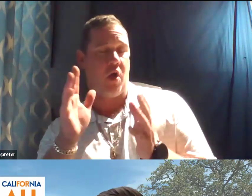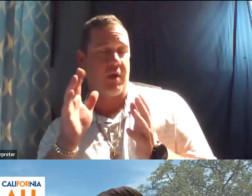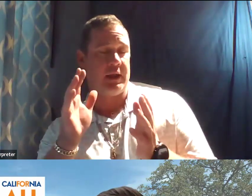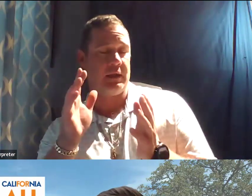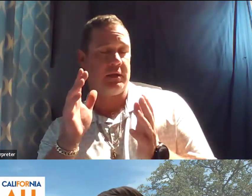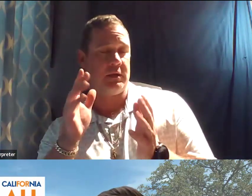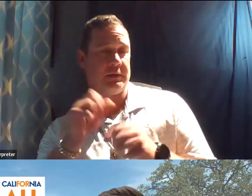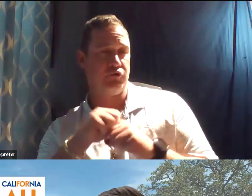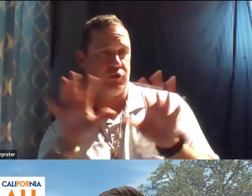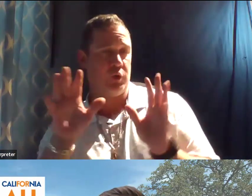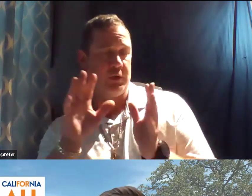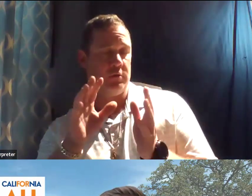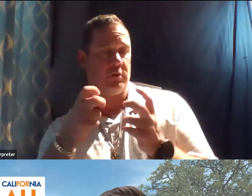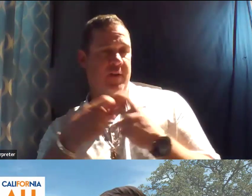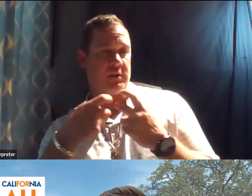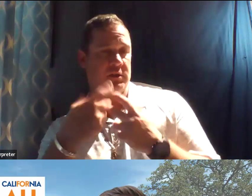to the communities?